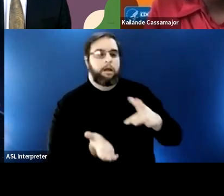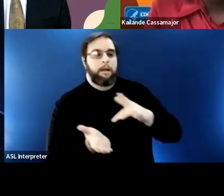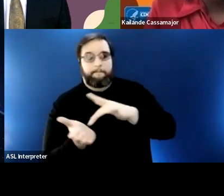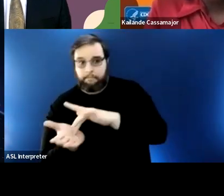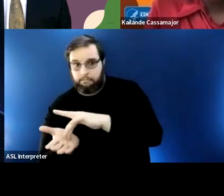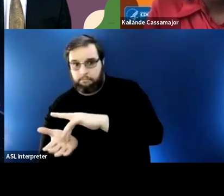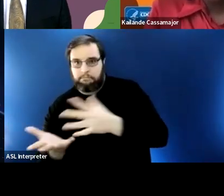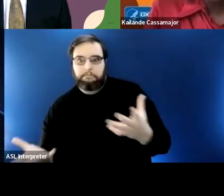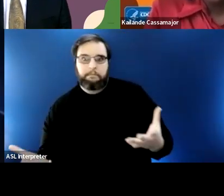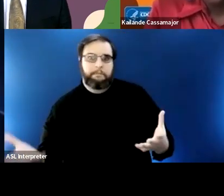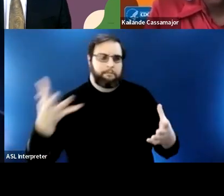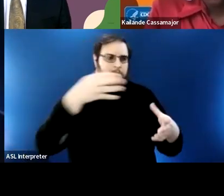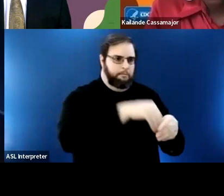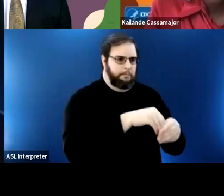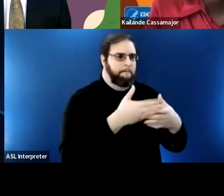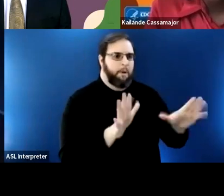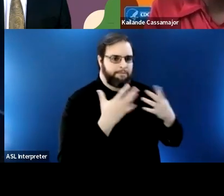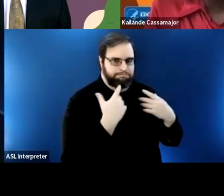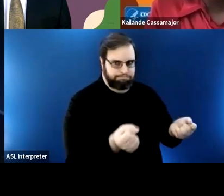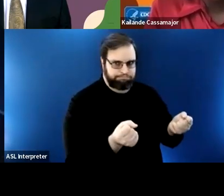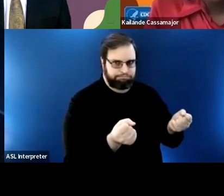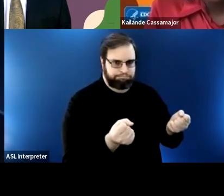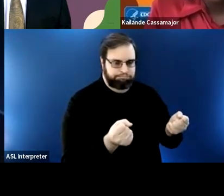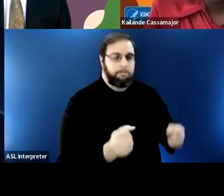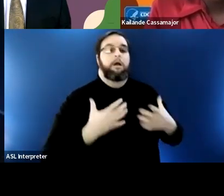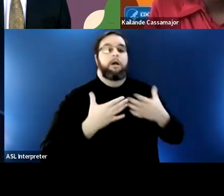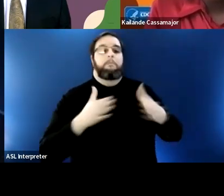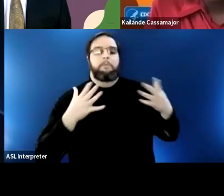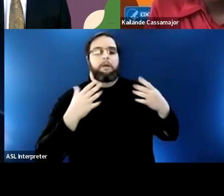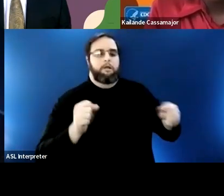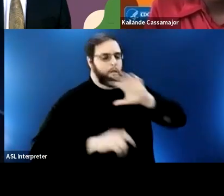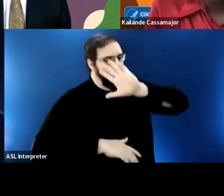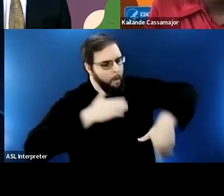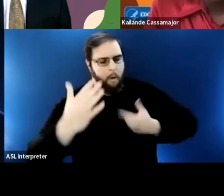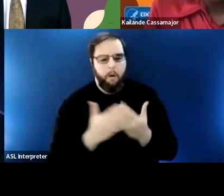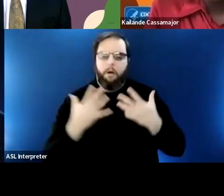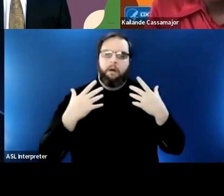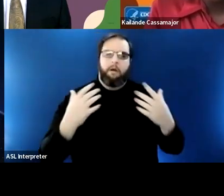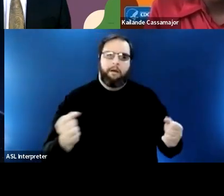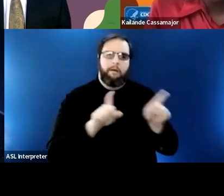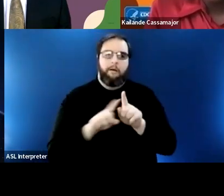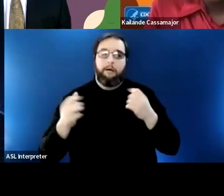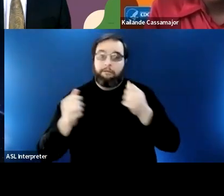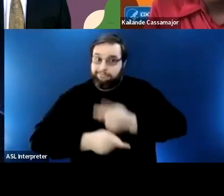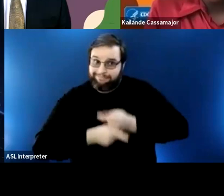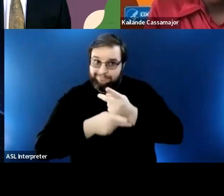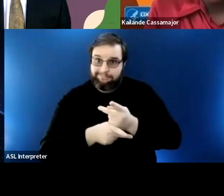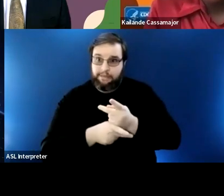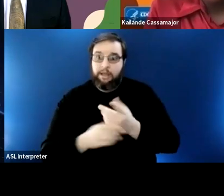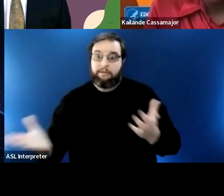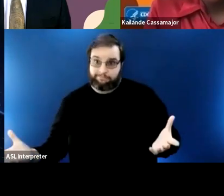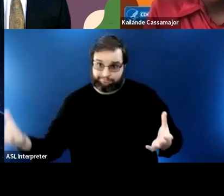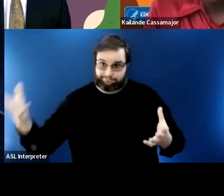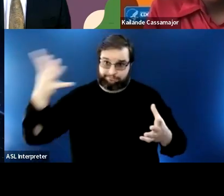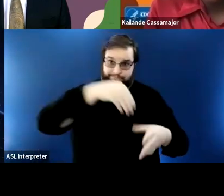of public health. Public health is the entirety of health and healthcare. Mm-hmm. And within that entirety, you can do a lot